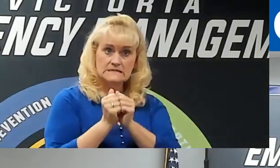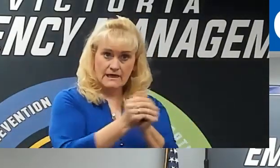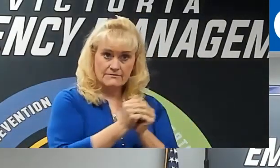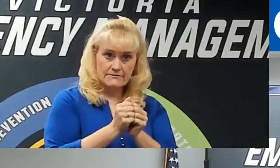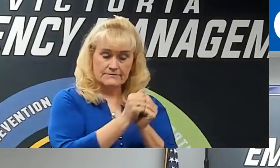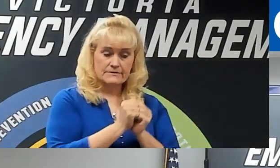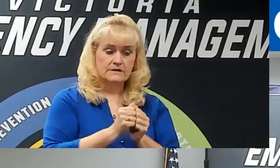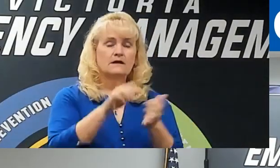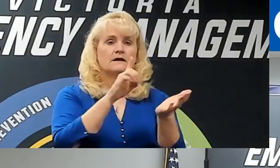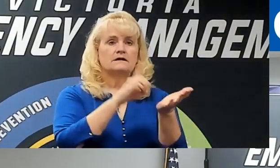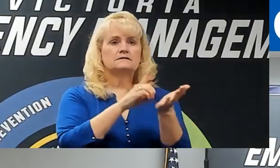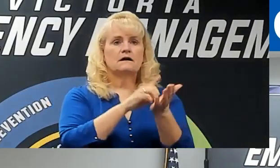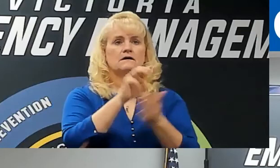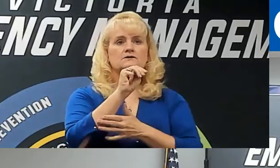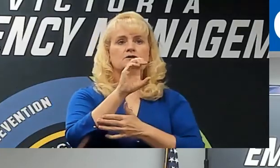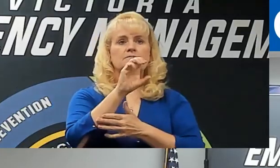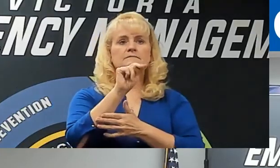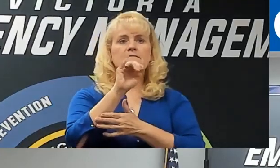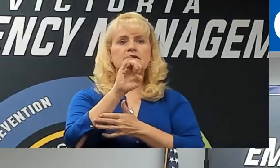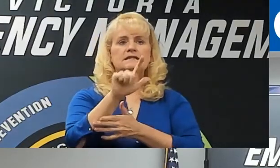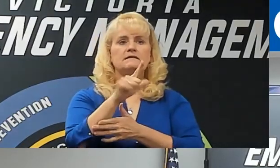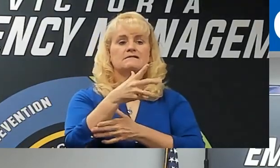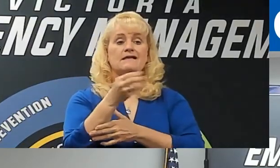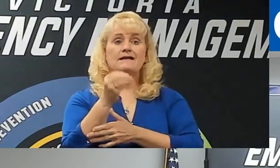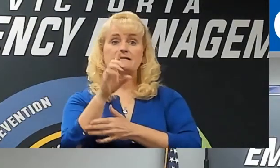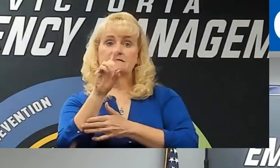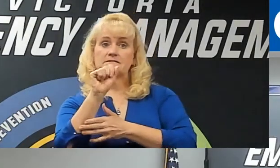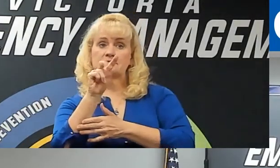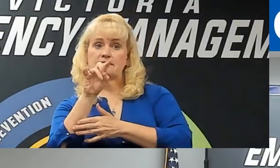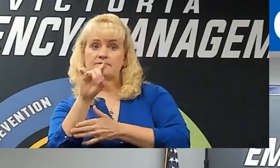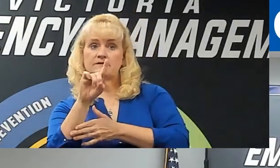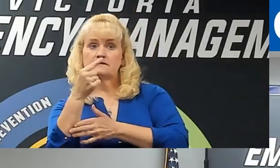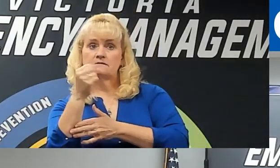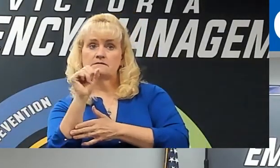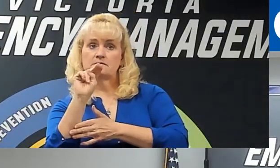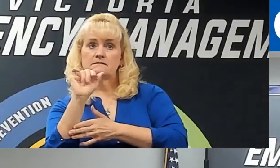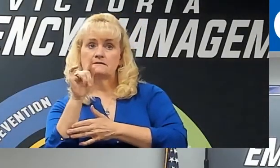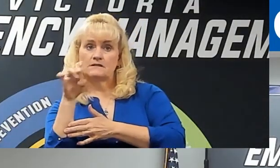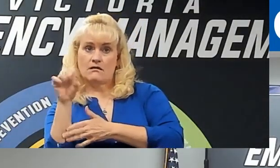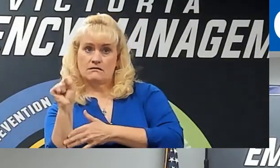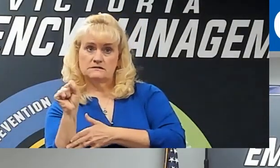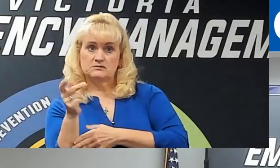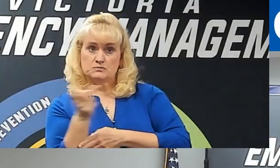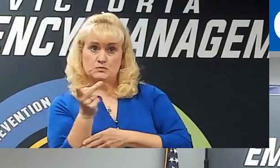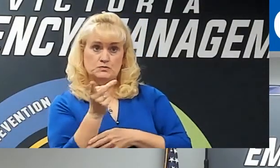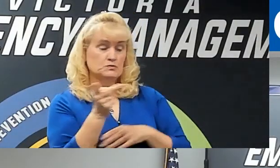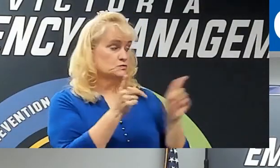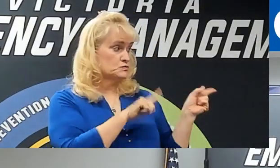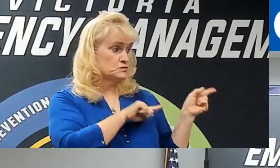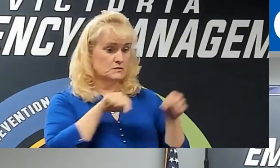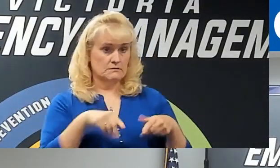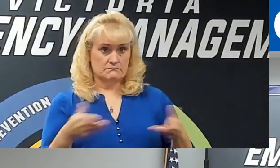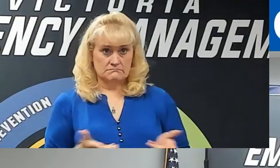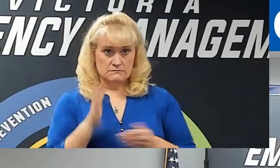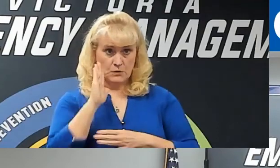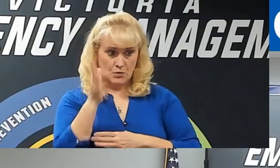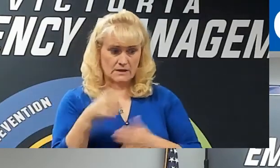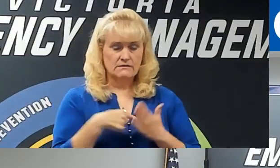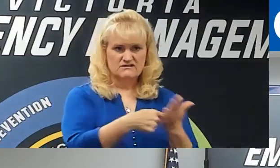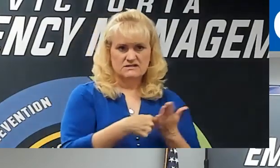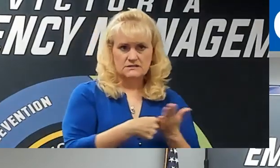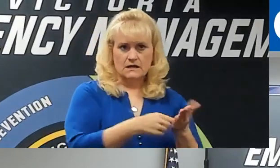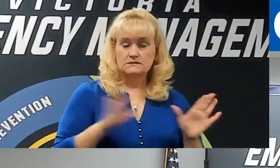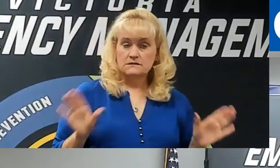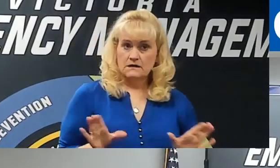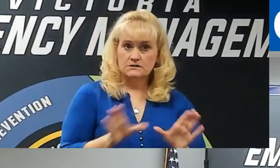David Gonzales will address in detail the public health specifics and actions that